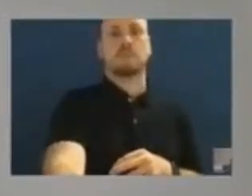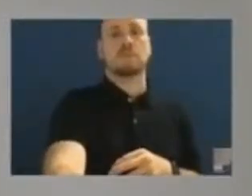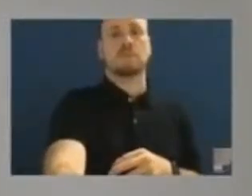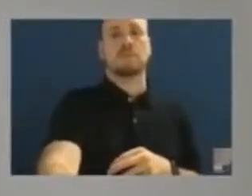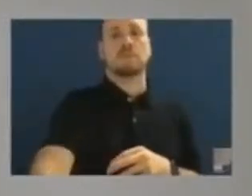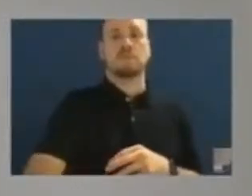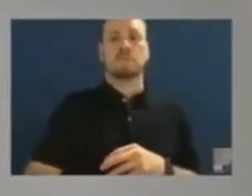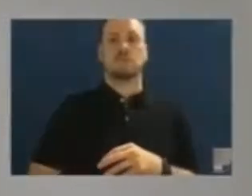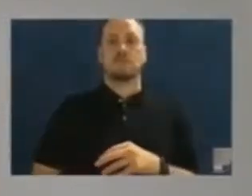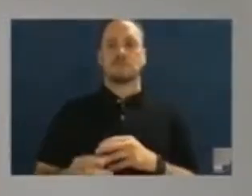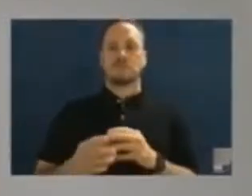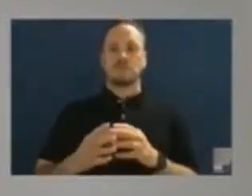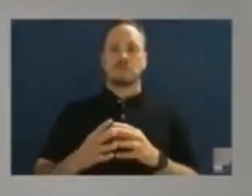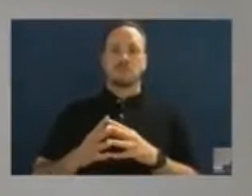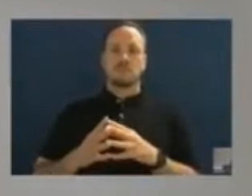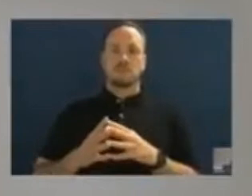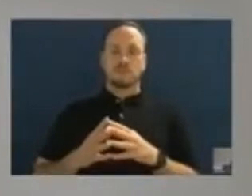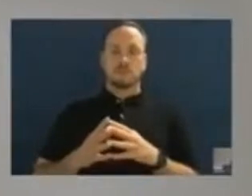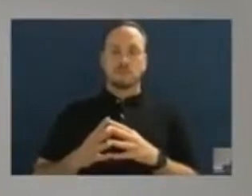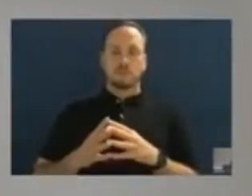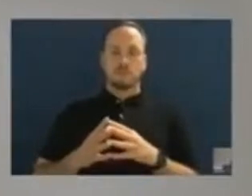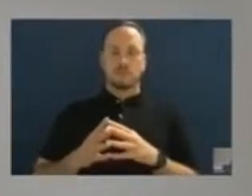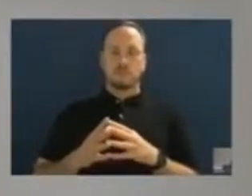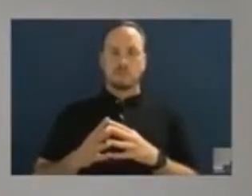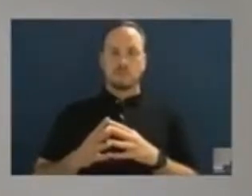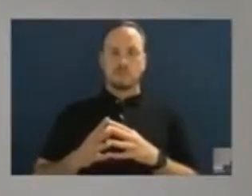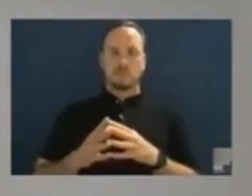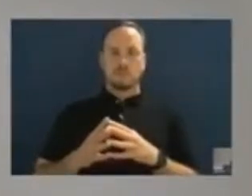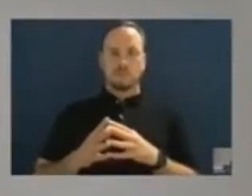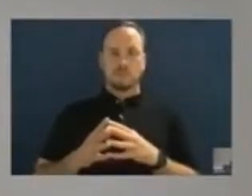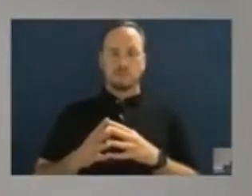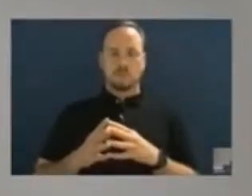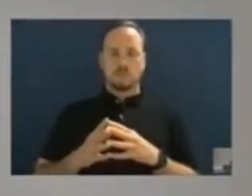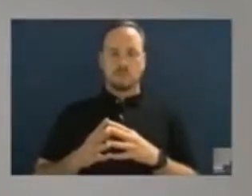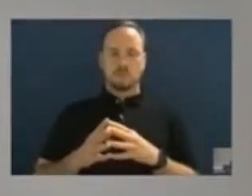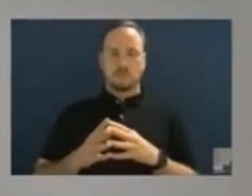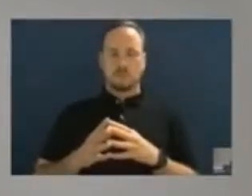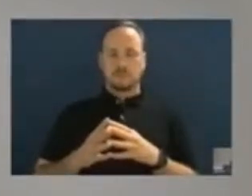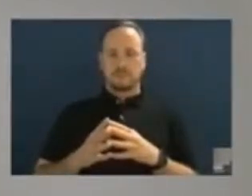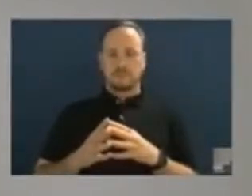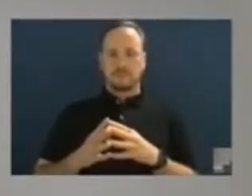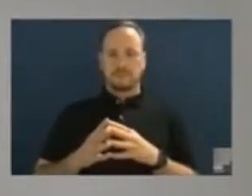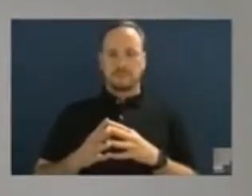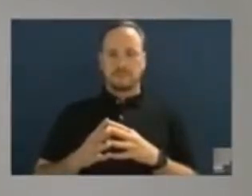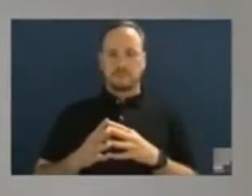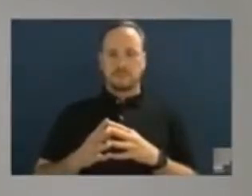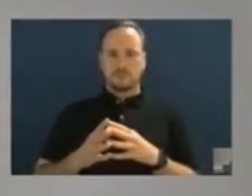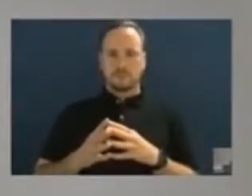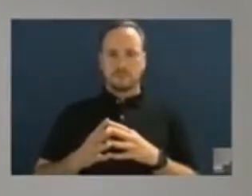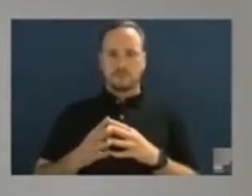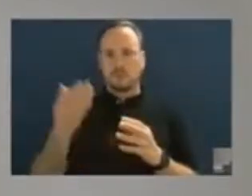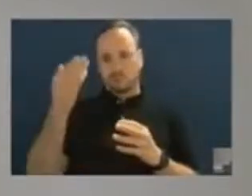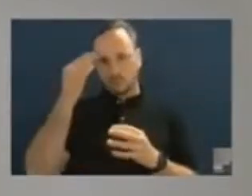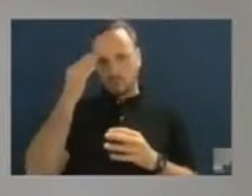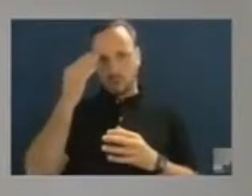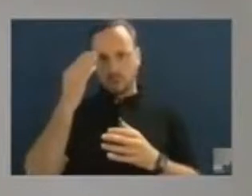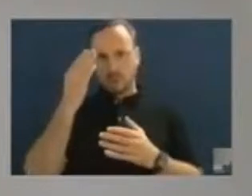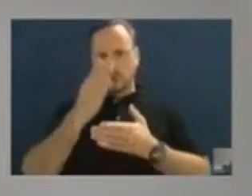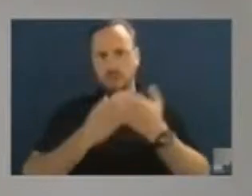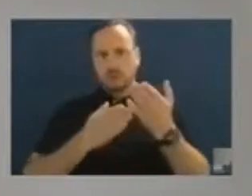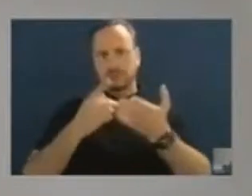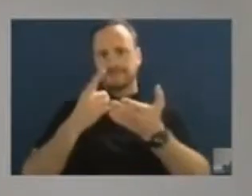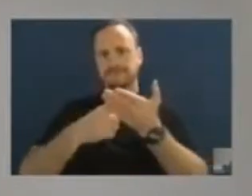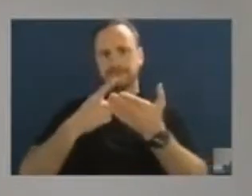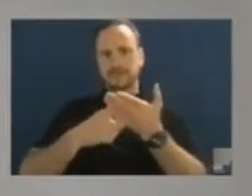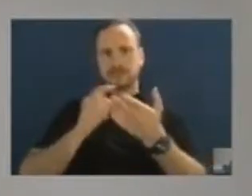And the 2 weeks, so I know there's been some discussion of staff reporting 2 weeks prior